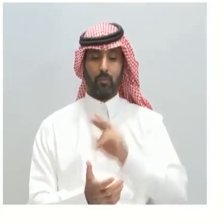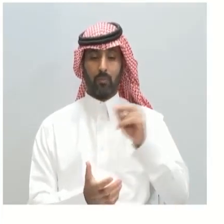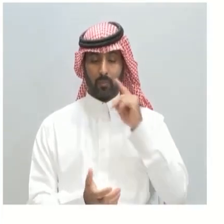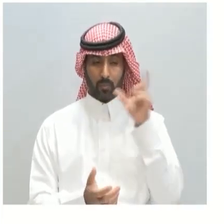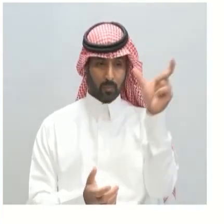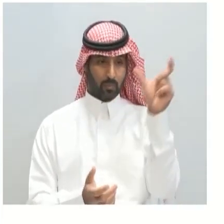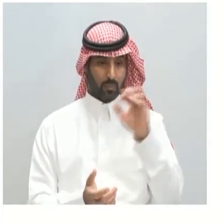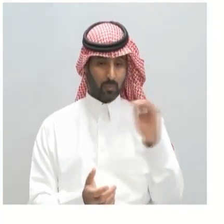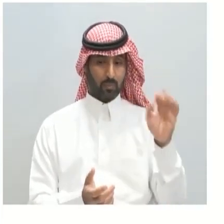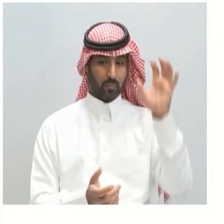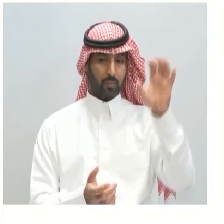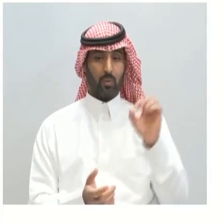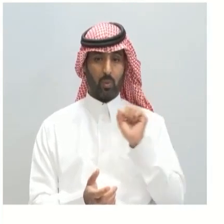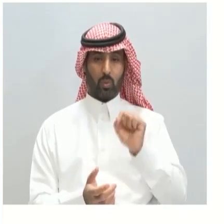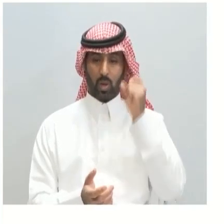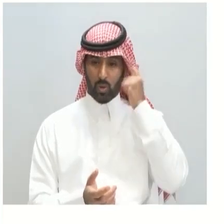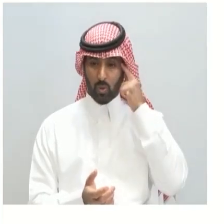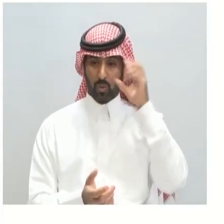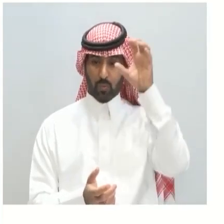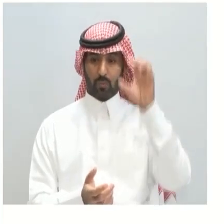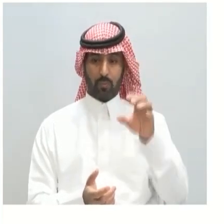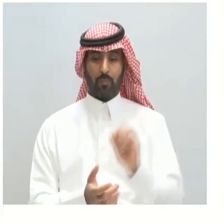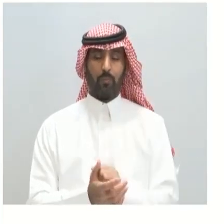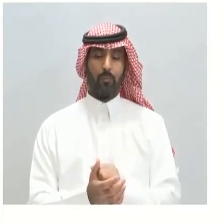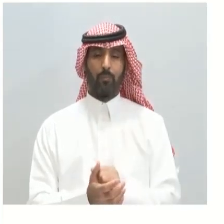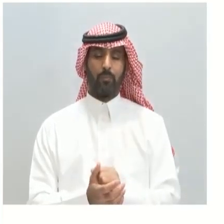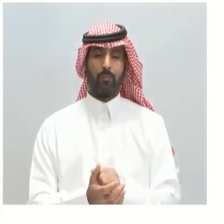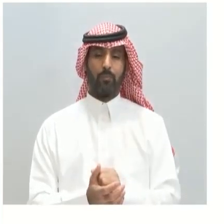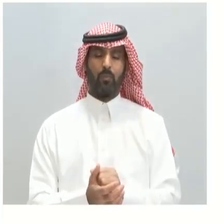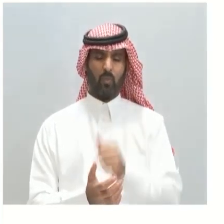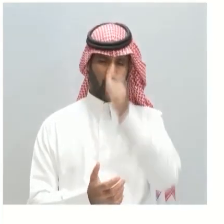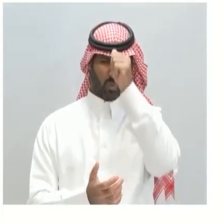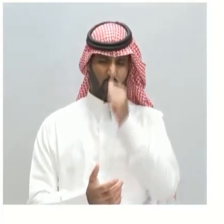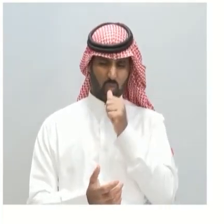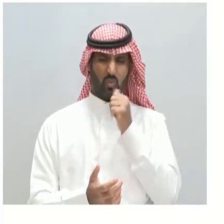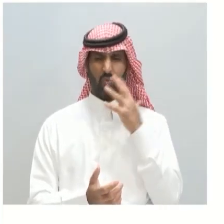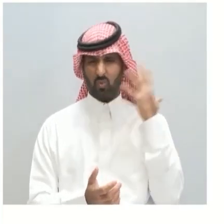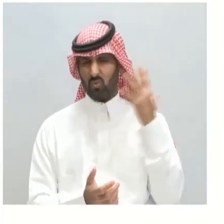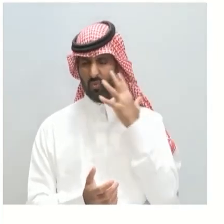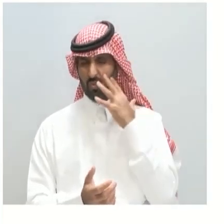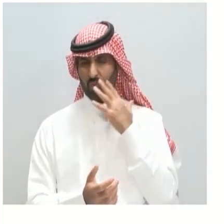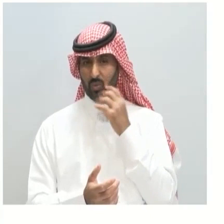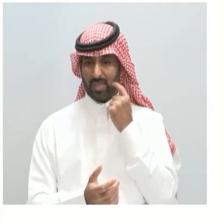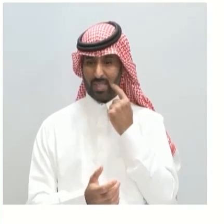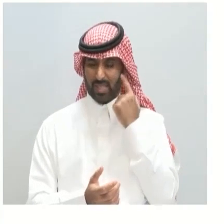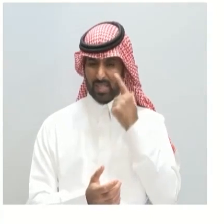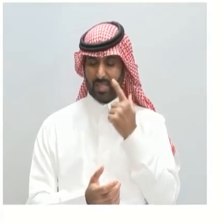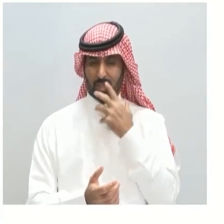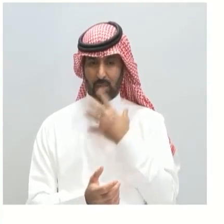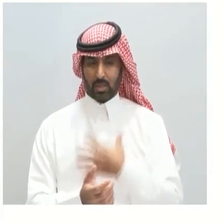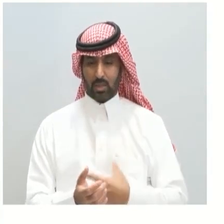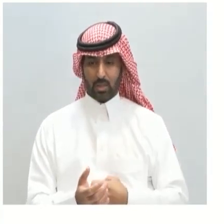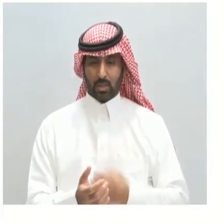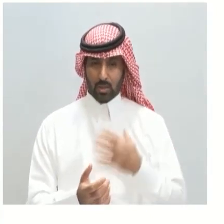complete the sentence with your own ideas. Impatient, angry, worried, embarrassed, hungry,